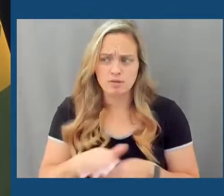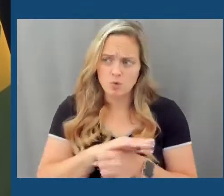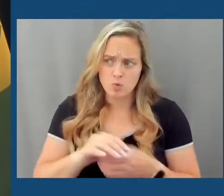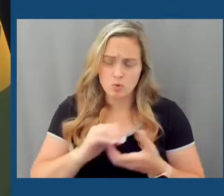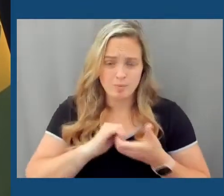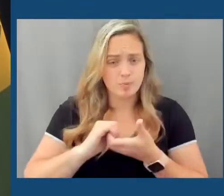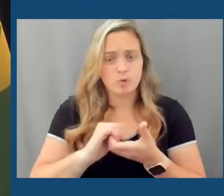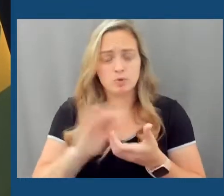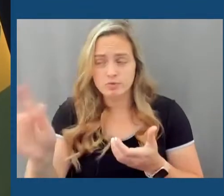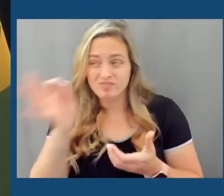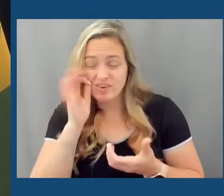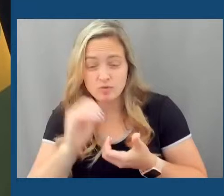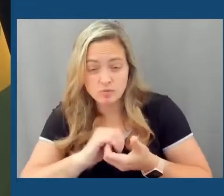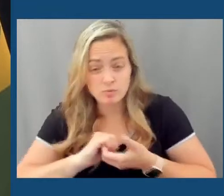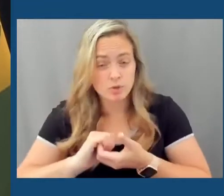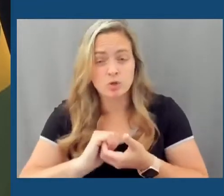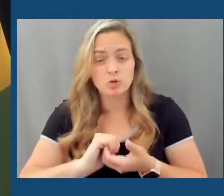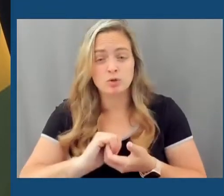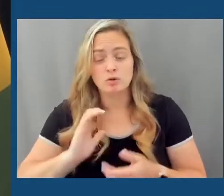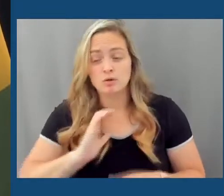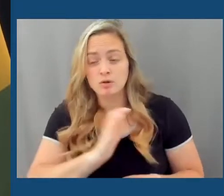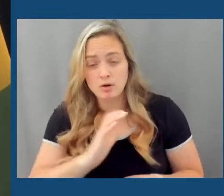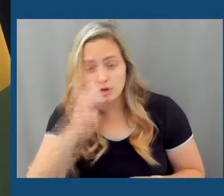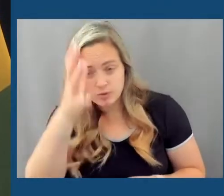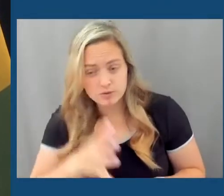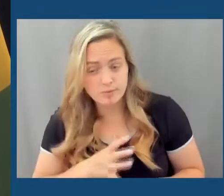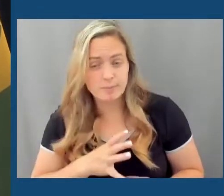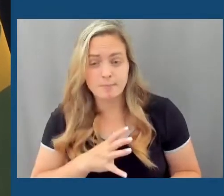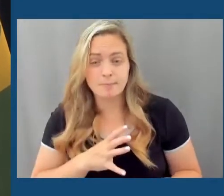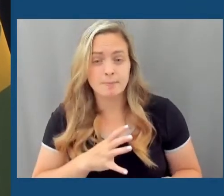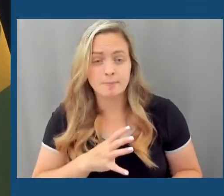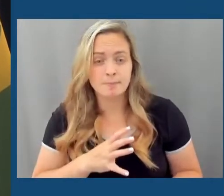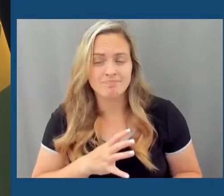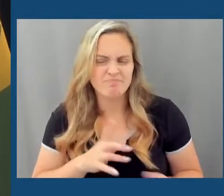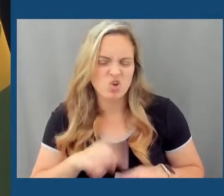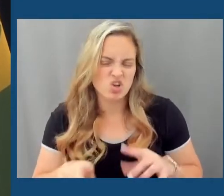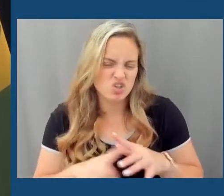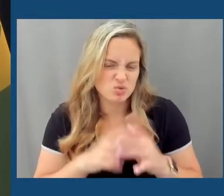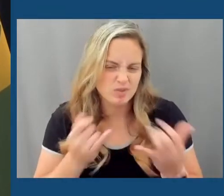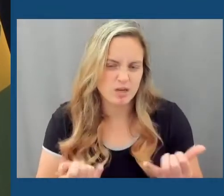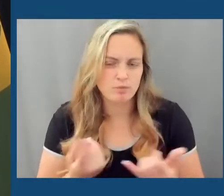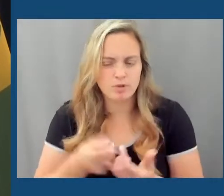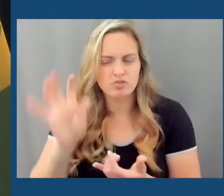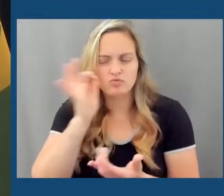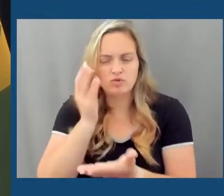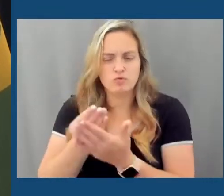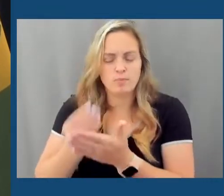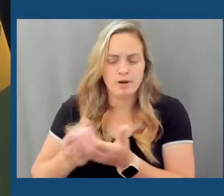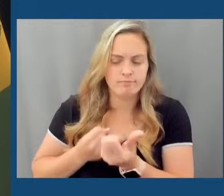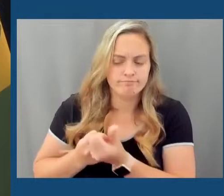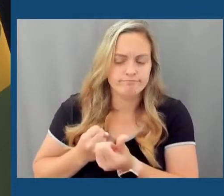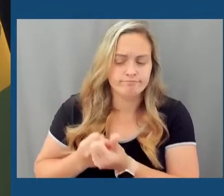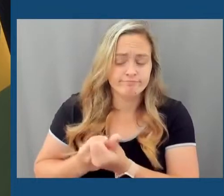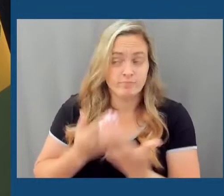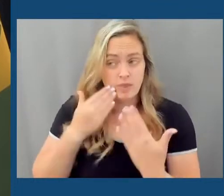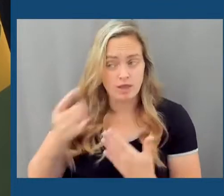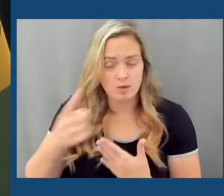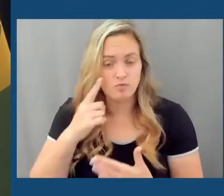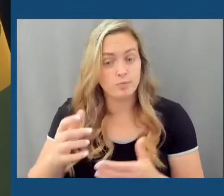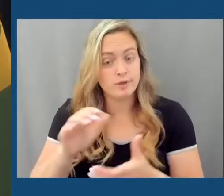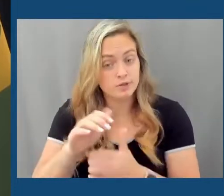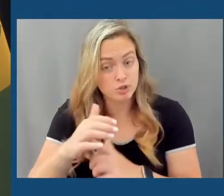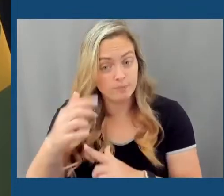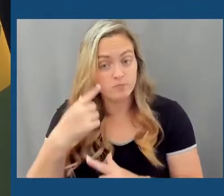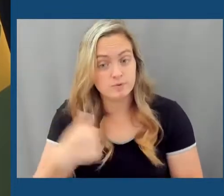federal partners, our Congressman Joe Morelli couldn't be here today, but there's always federal money behind these projects. Let's thank him for being such a great champion. And